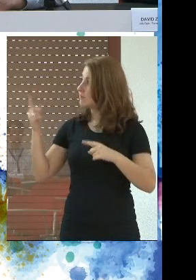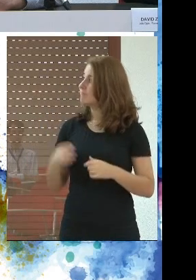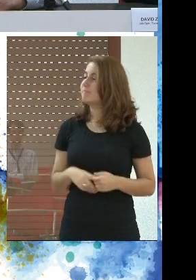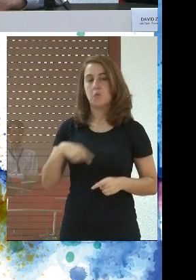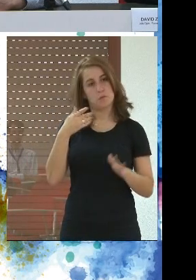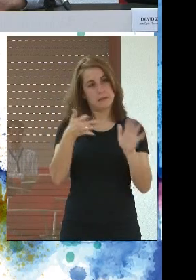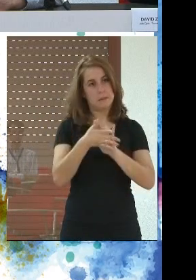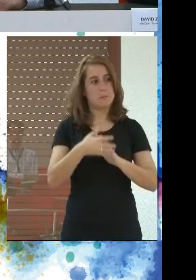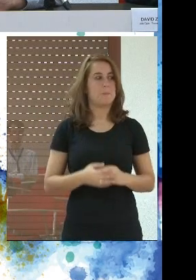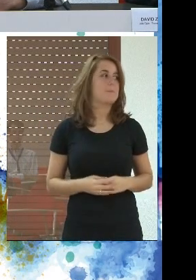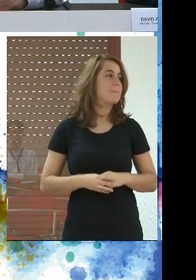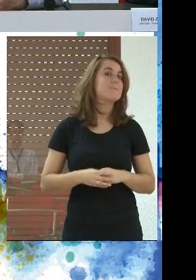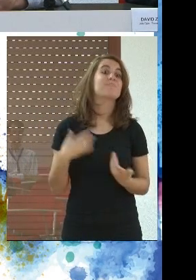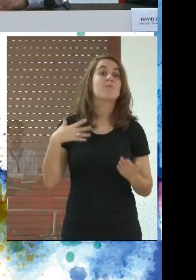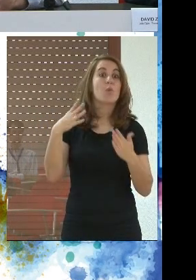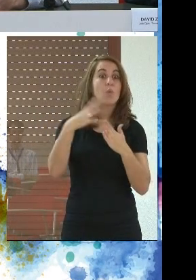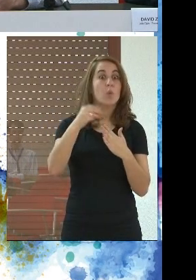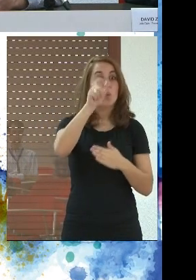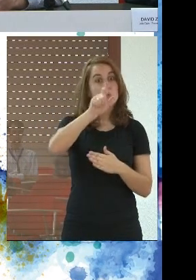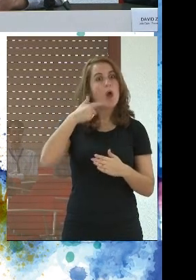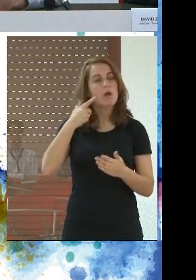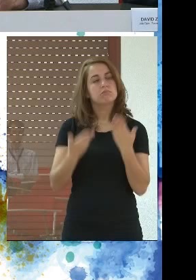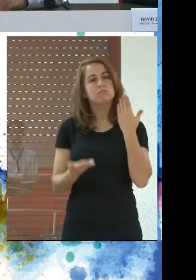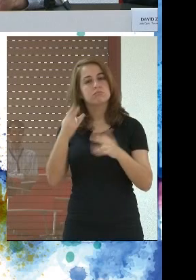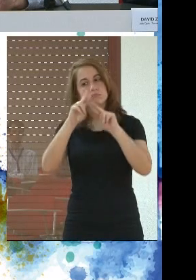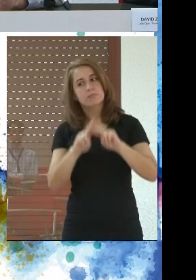electrodes, and I'm going to talk about this device.